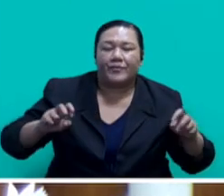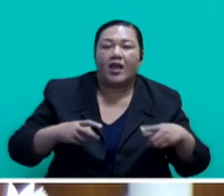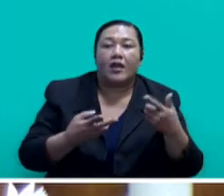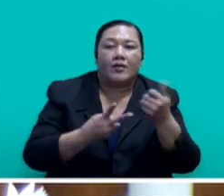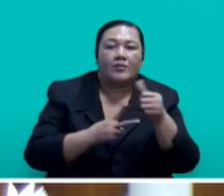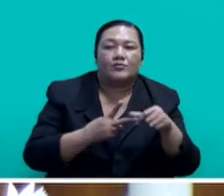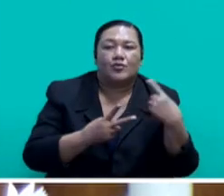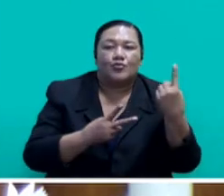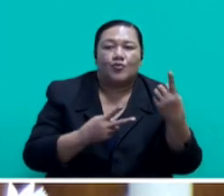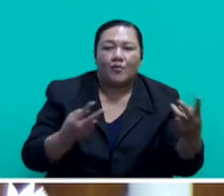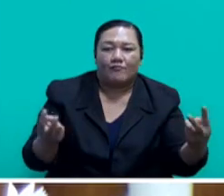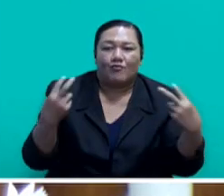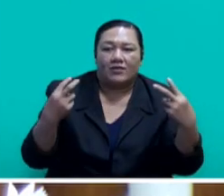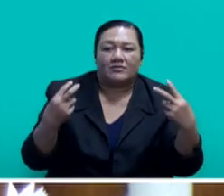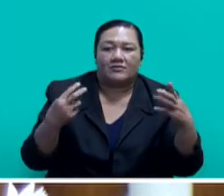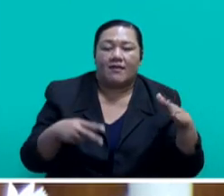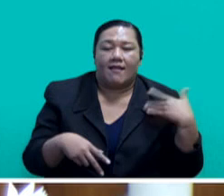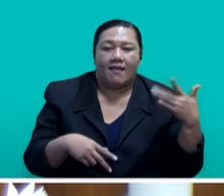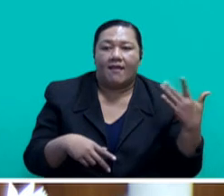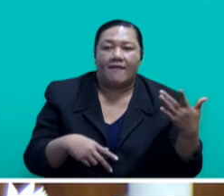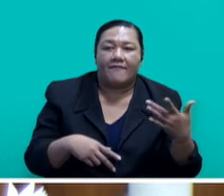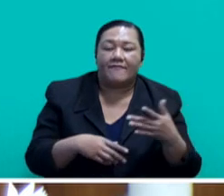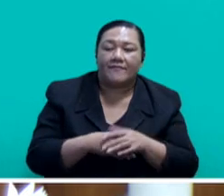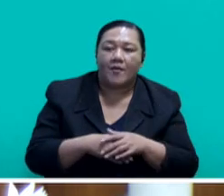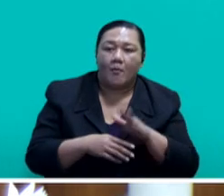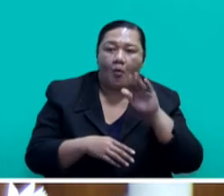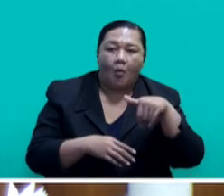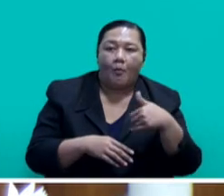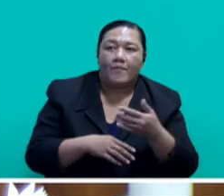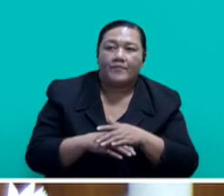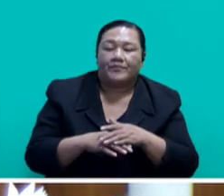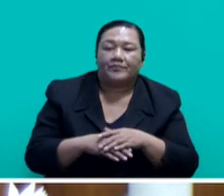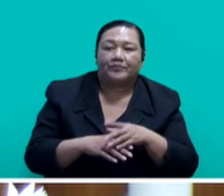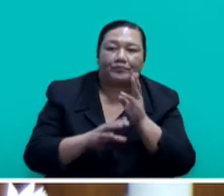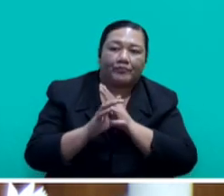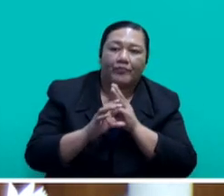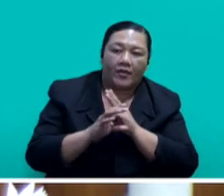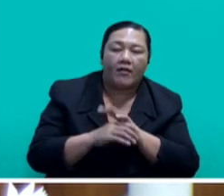homes. I rise to join my fellow colleagues